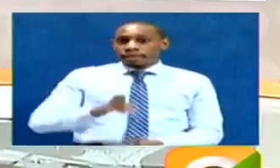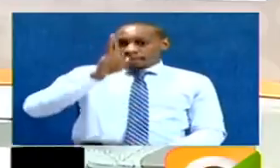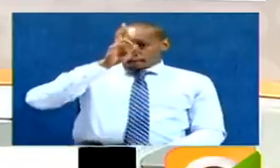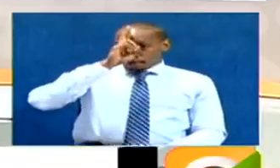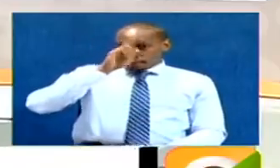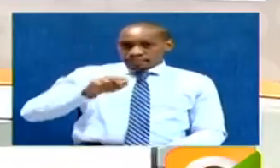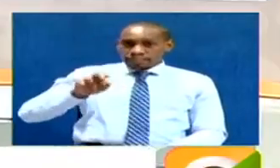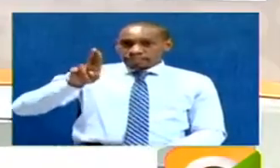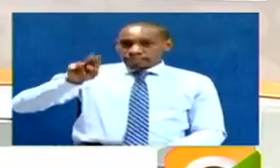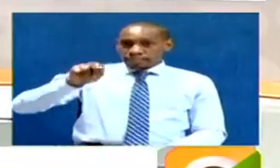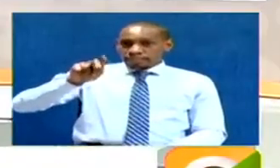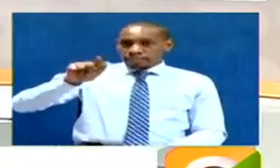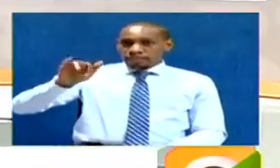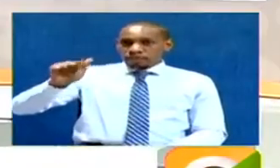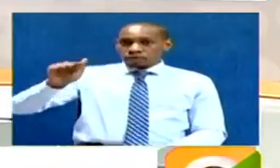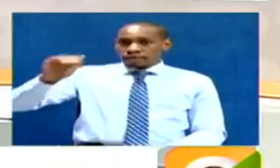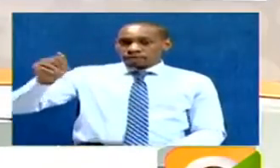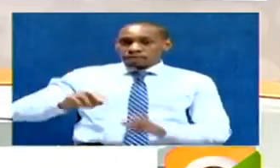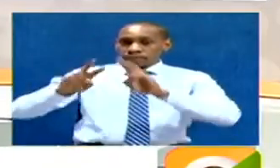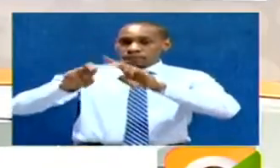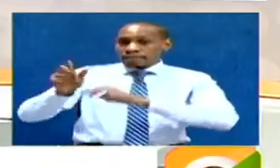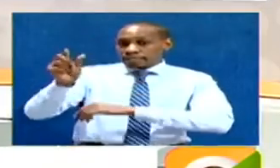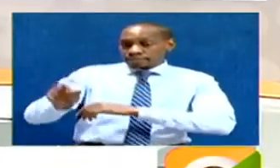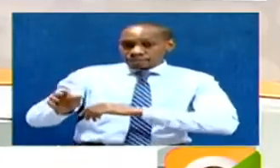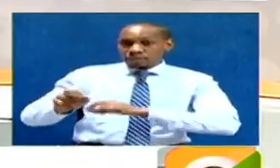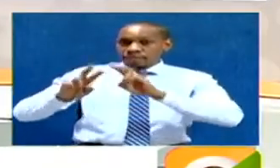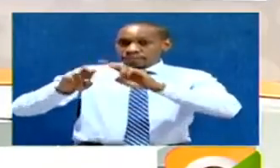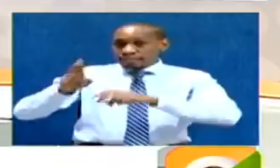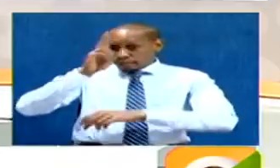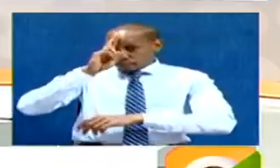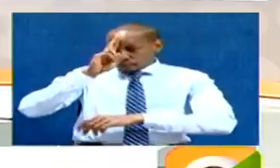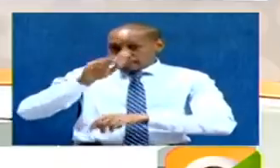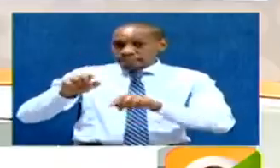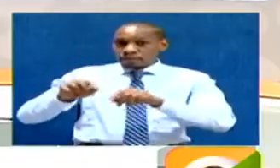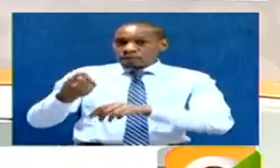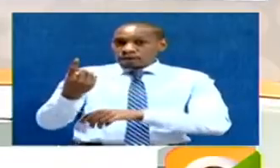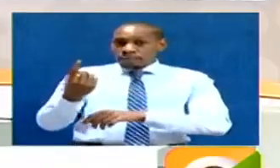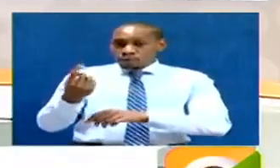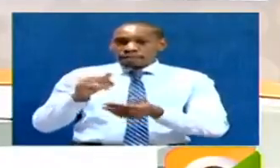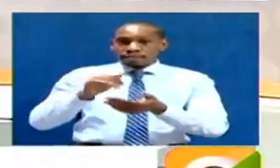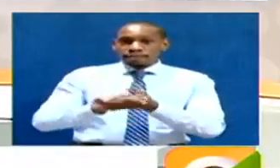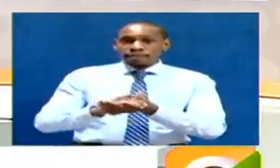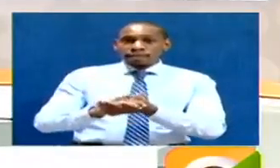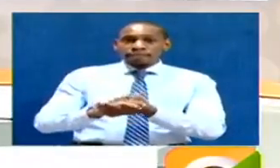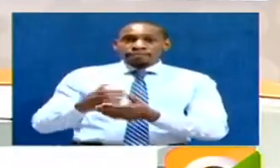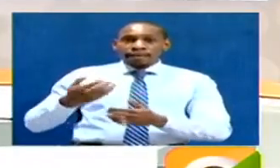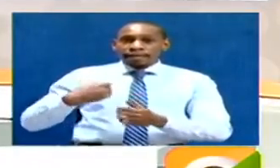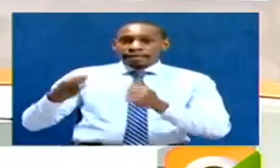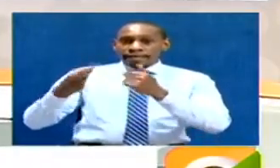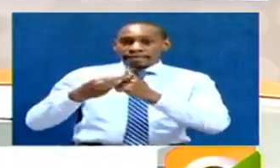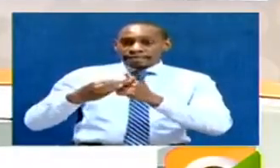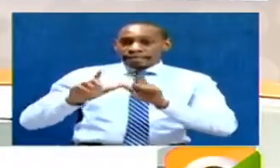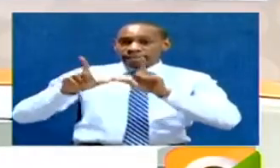Police in Transoya County have launched a manhunt in search of one of their own who had eight